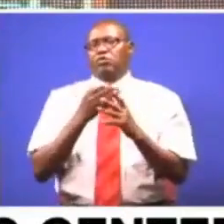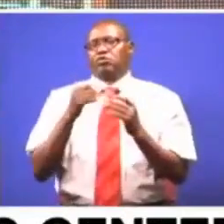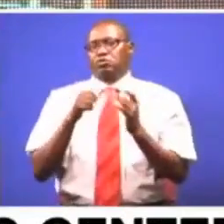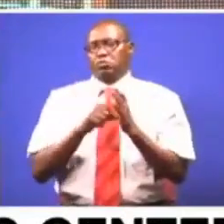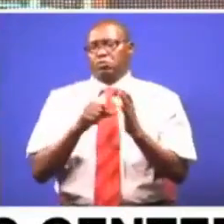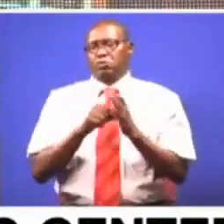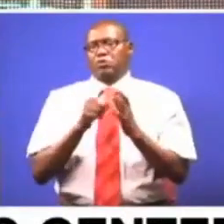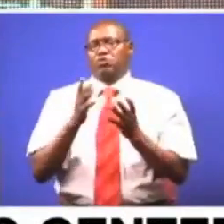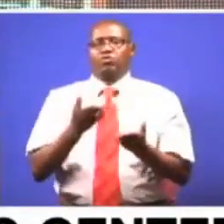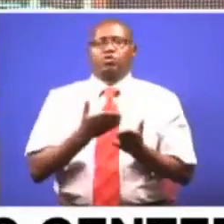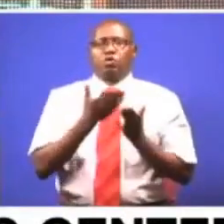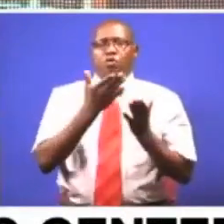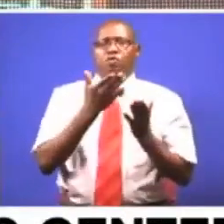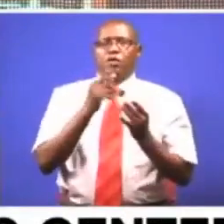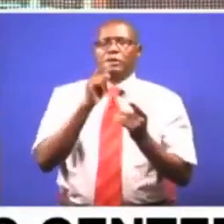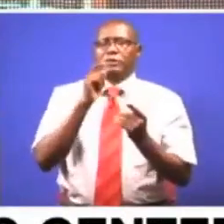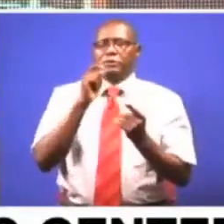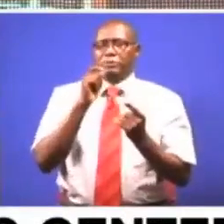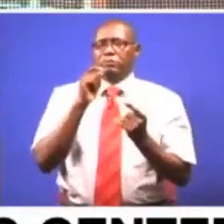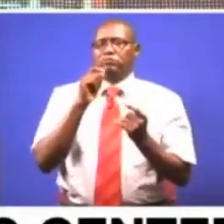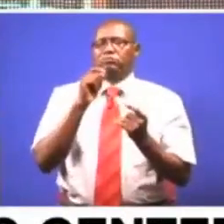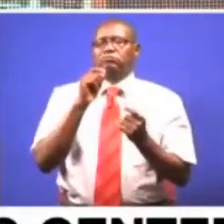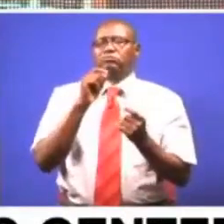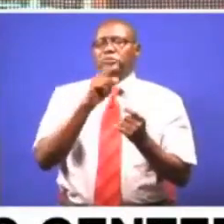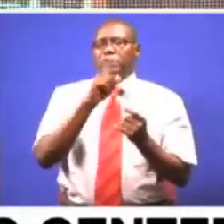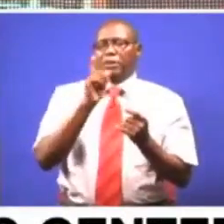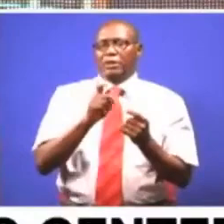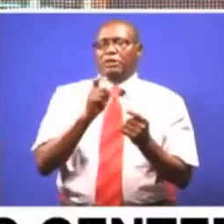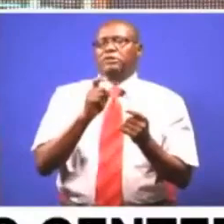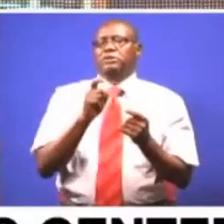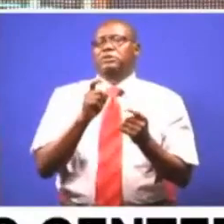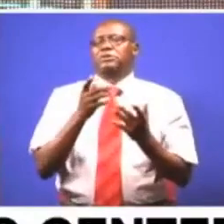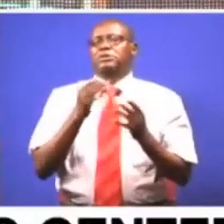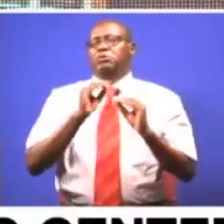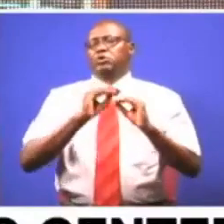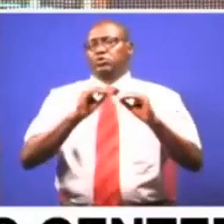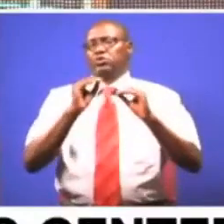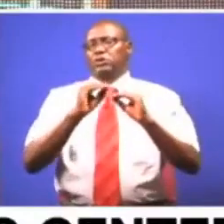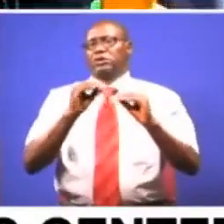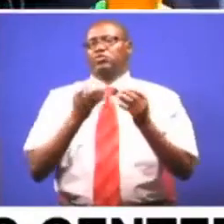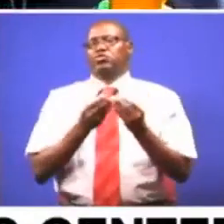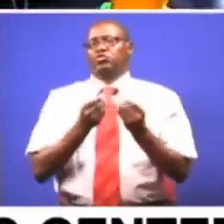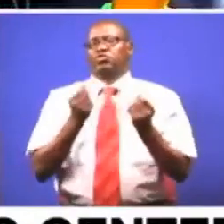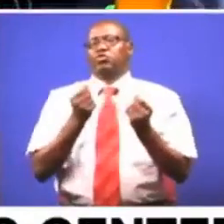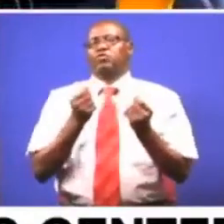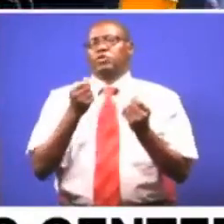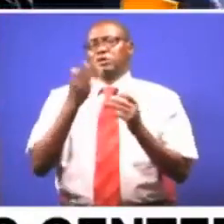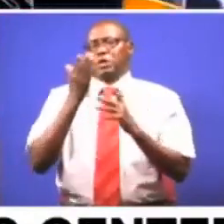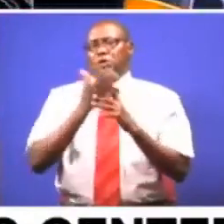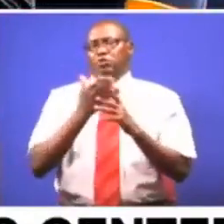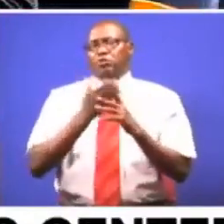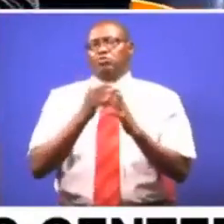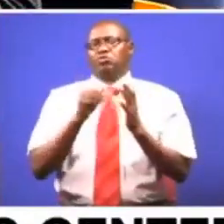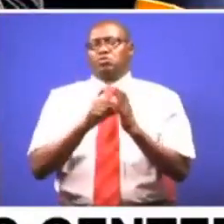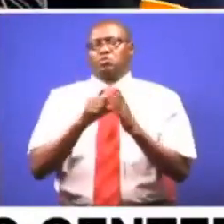testing, assessment, and training to solve the psychology problems in the community.